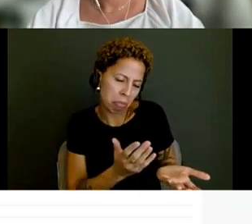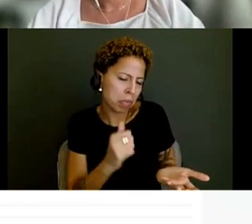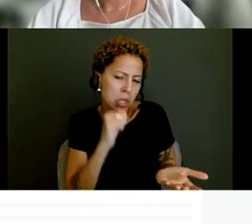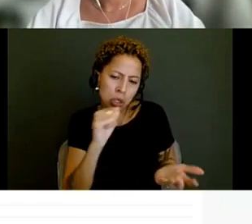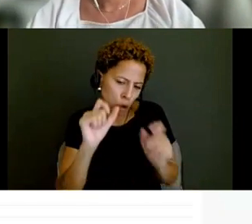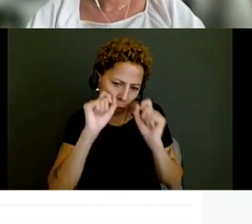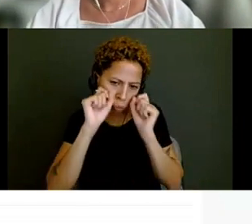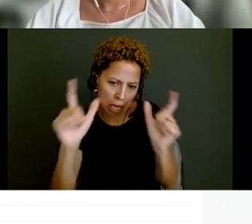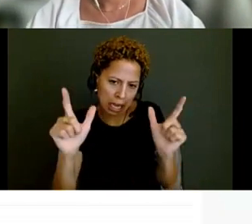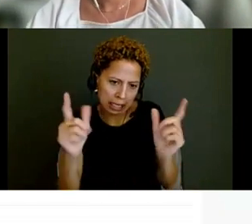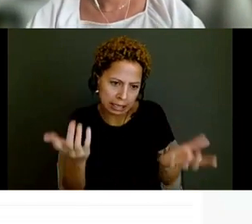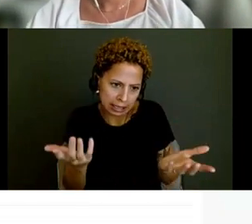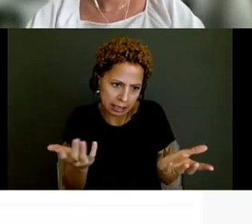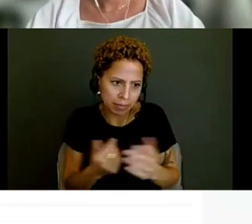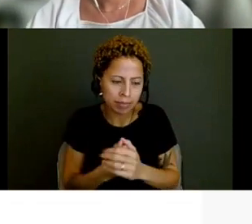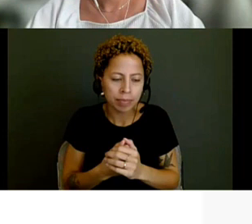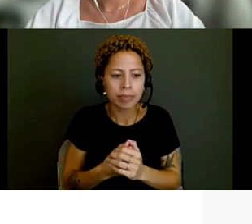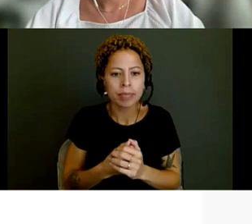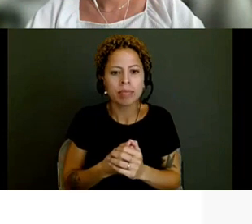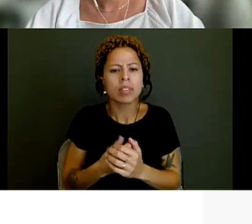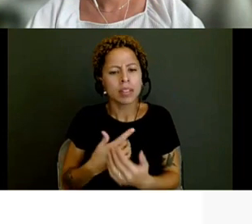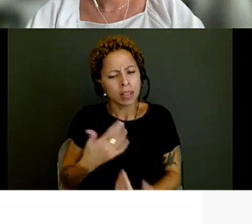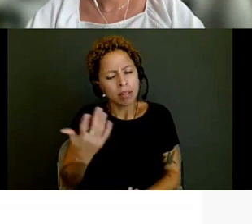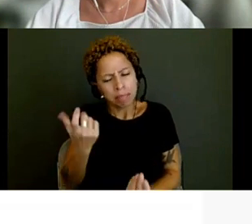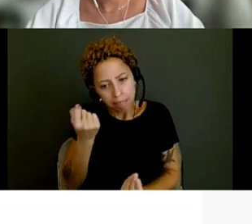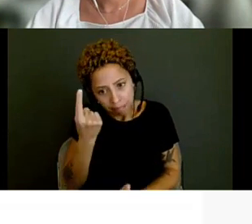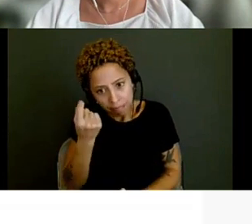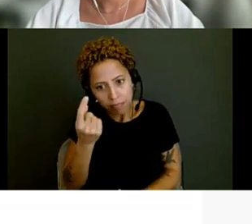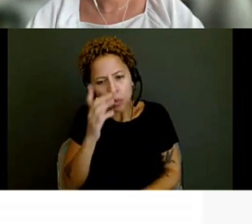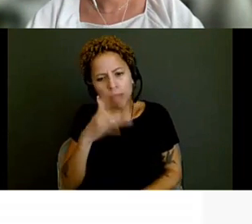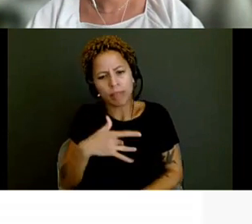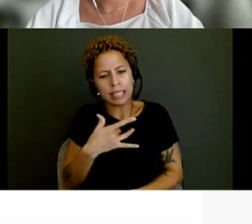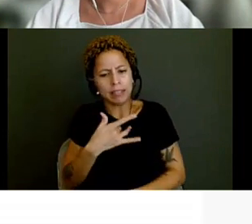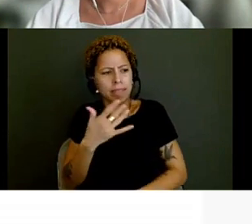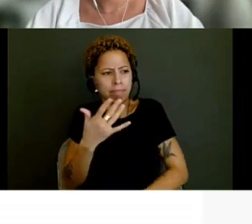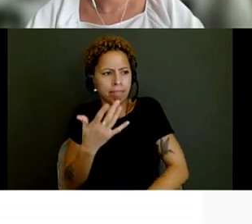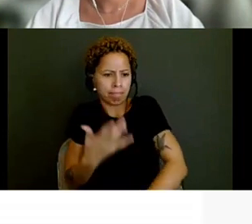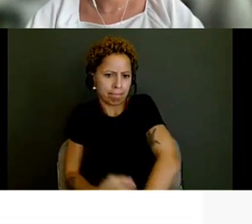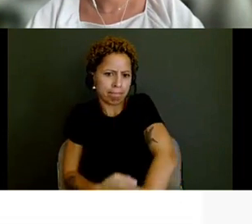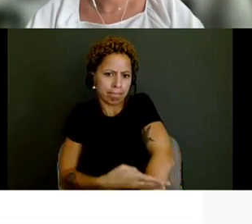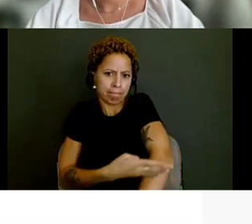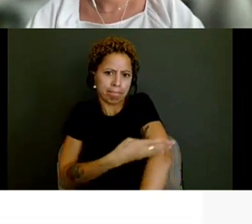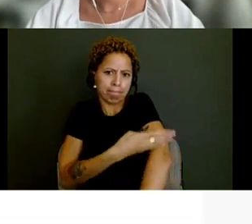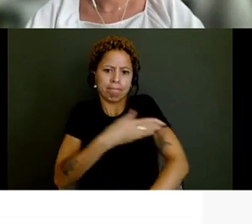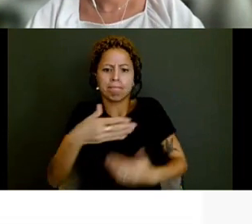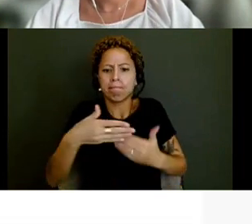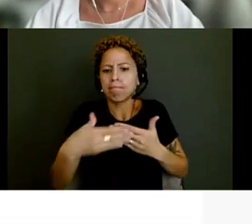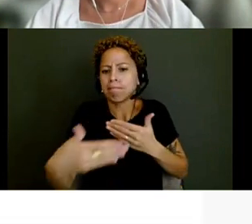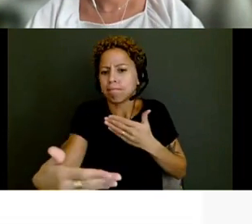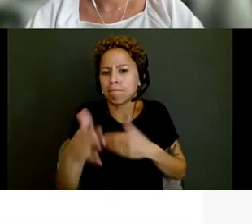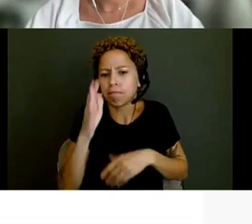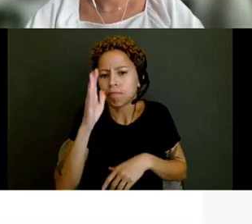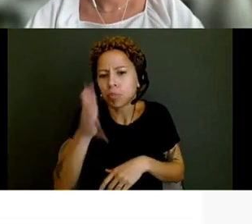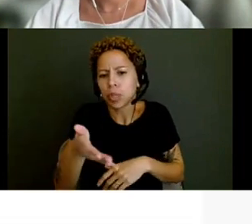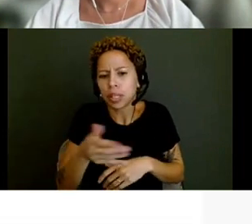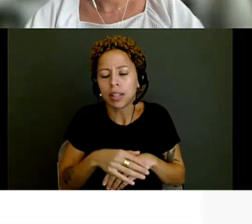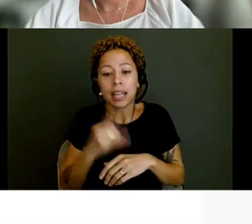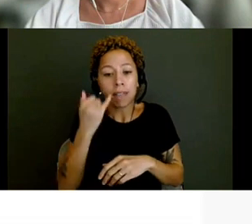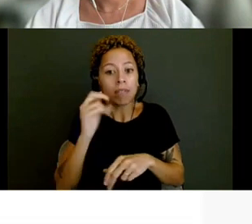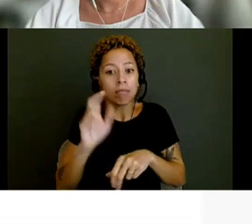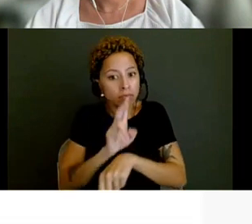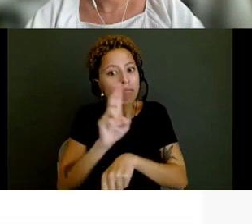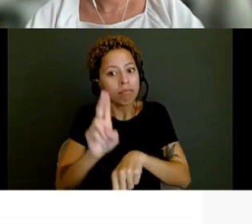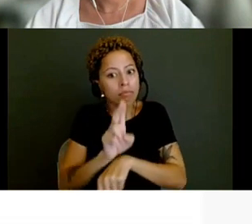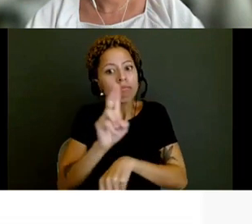do feel like it's going to improve over time when everyone gets used to it and we use the texting app